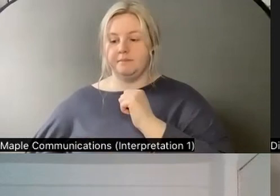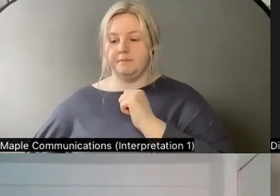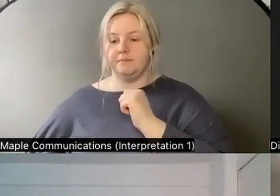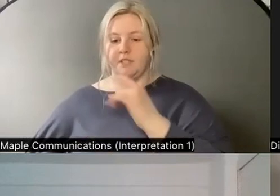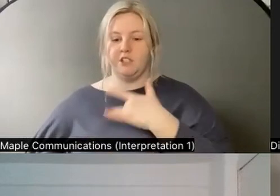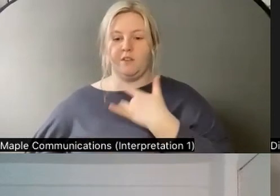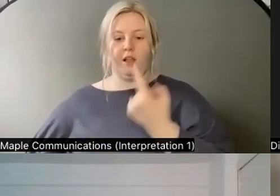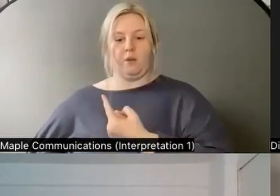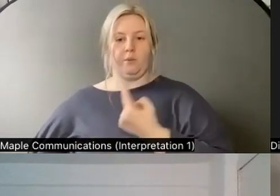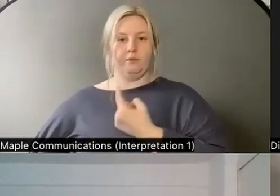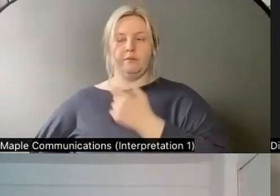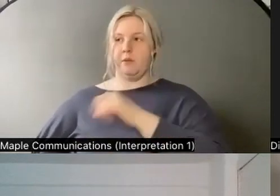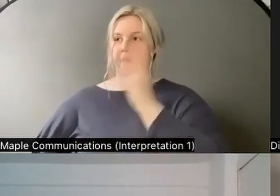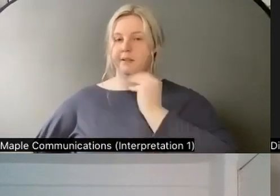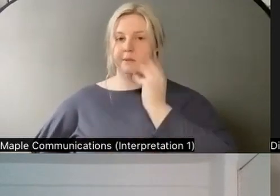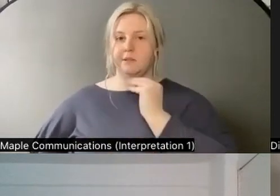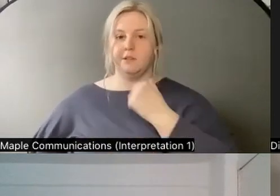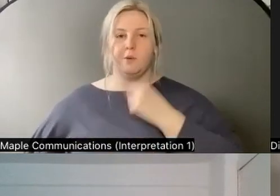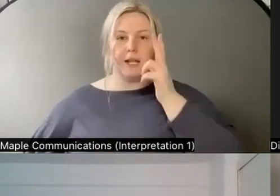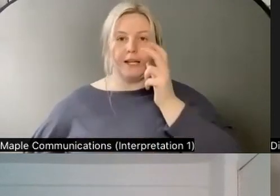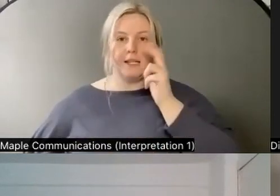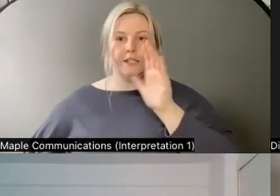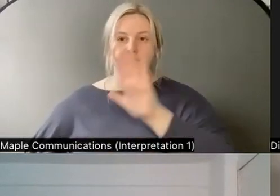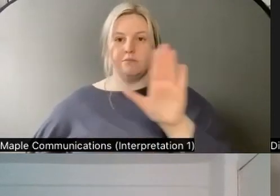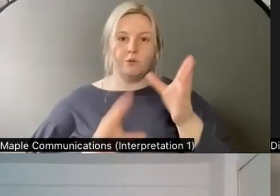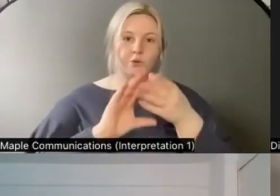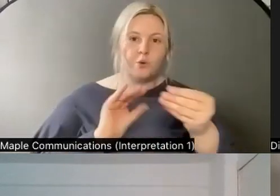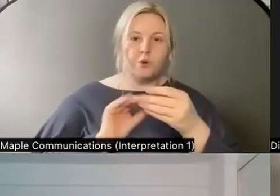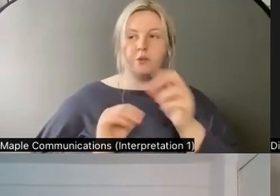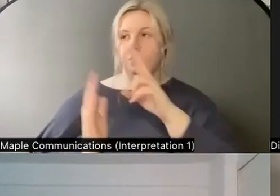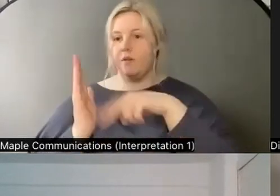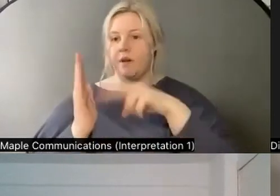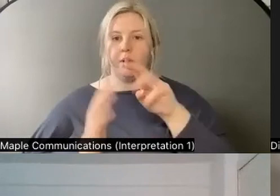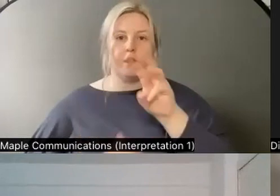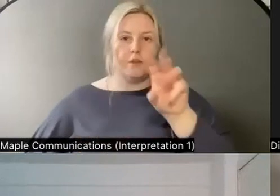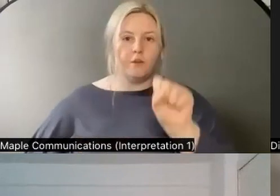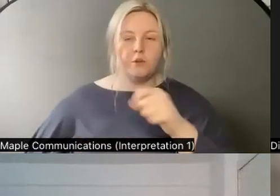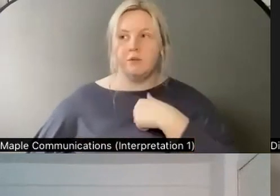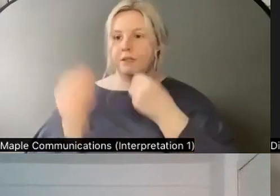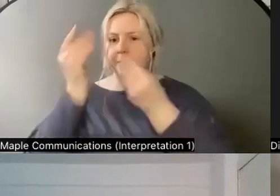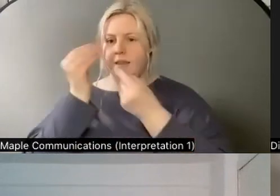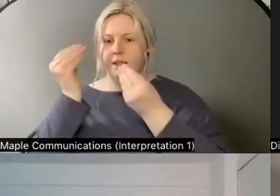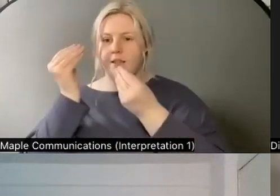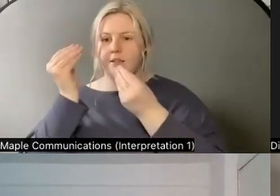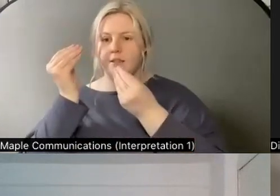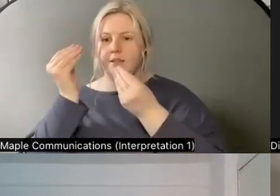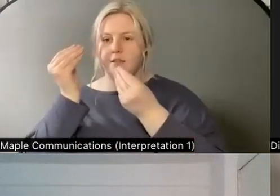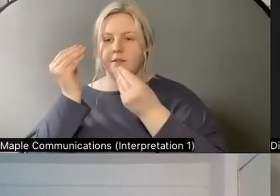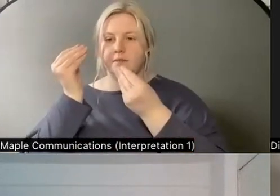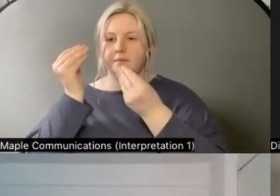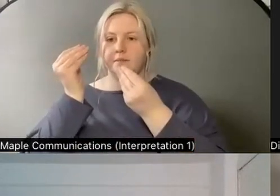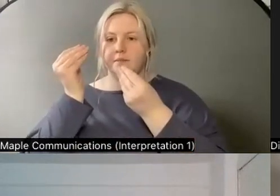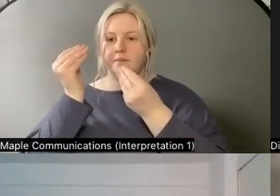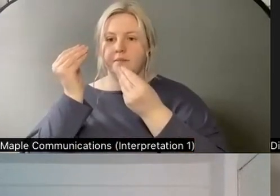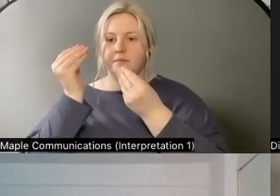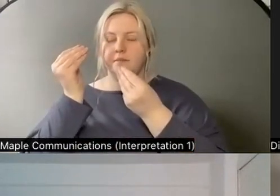of that experience. And so when I hear stories in the media, I think about how just the sort of the